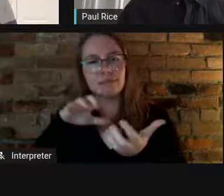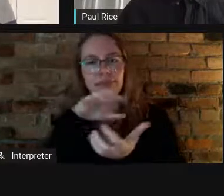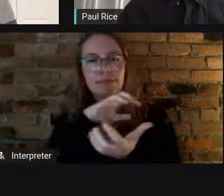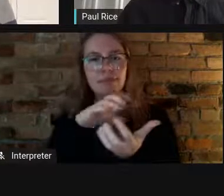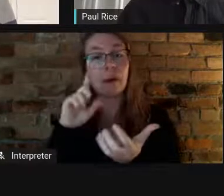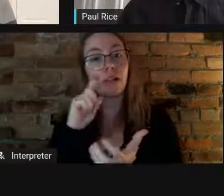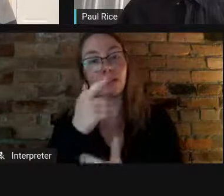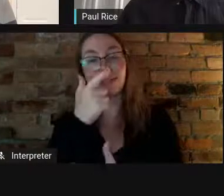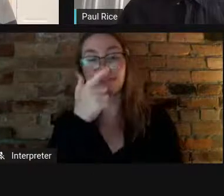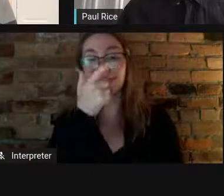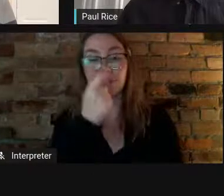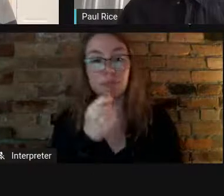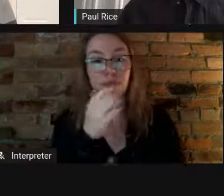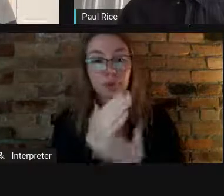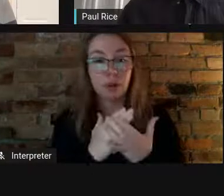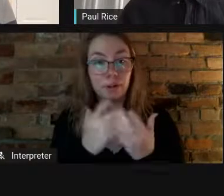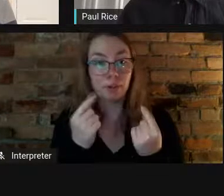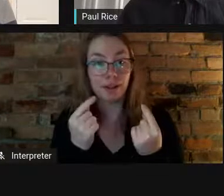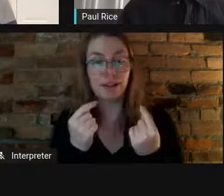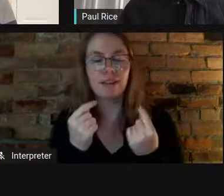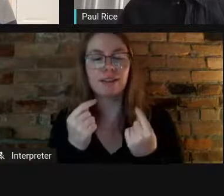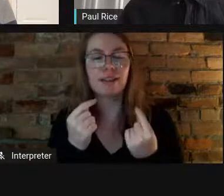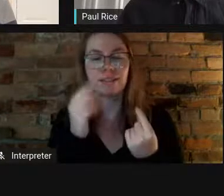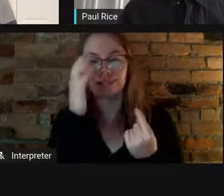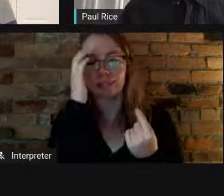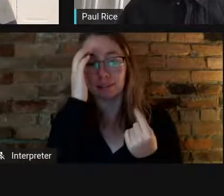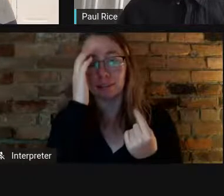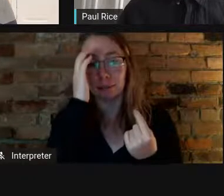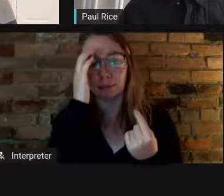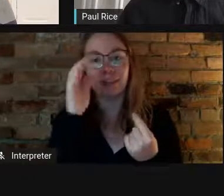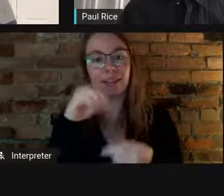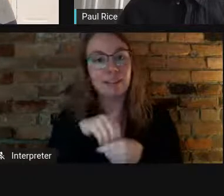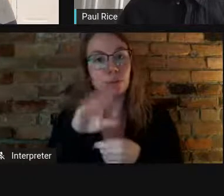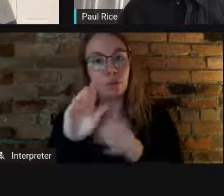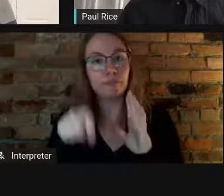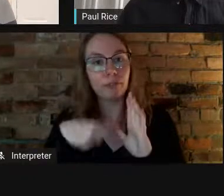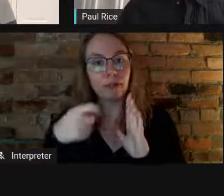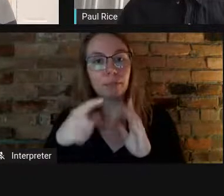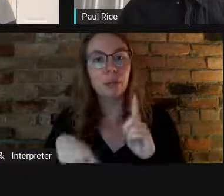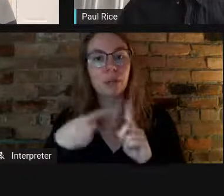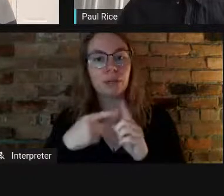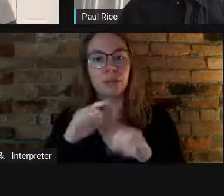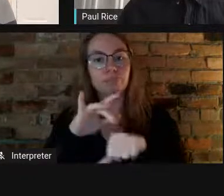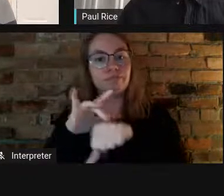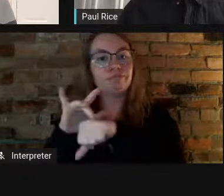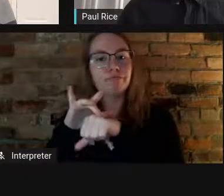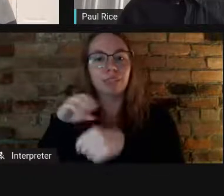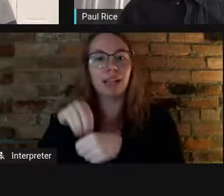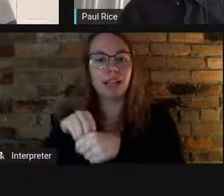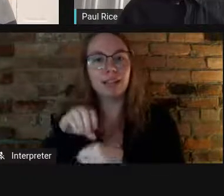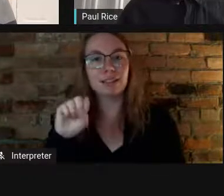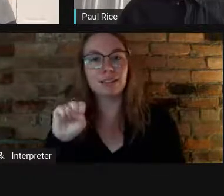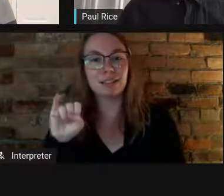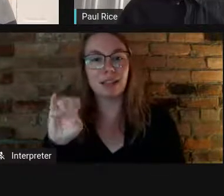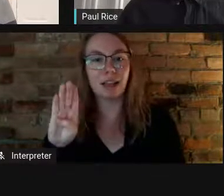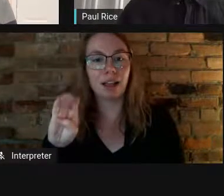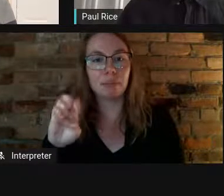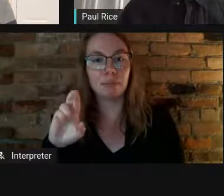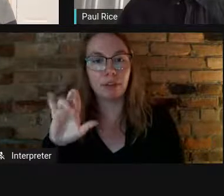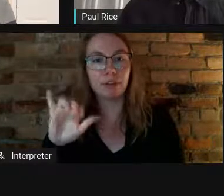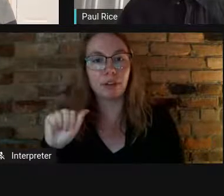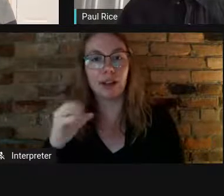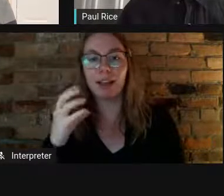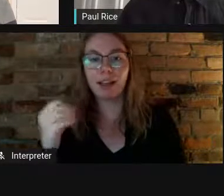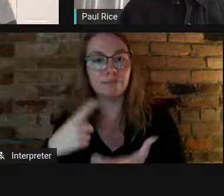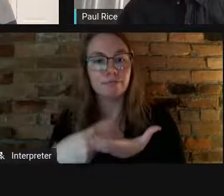the one interesting part is when you got to the Siberian areas and you started talking